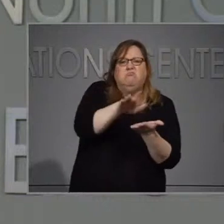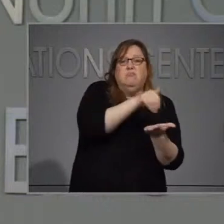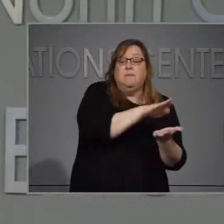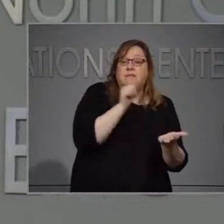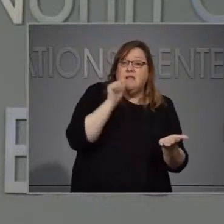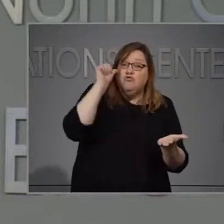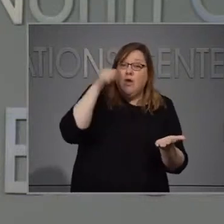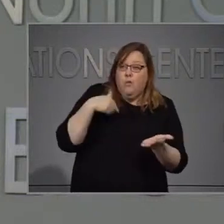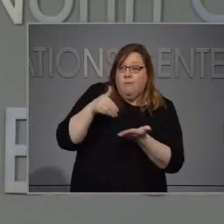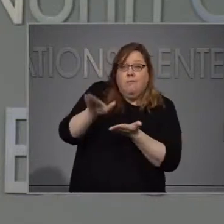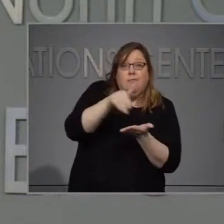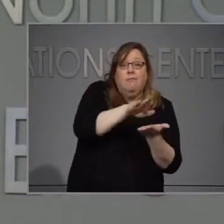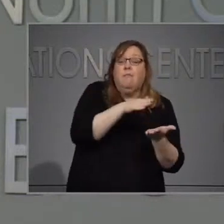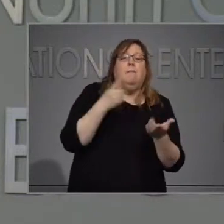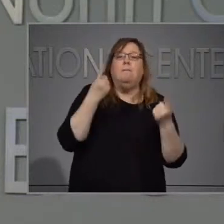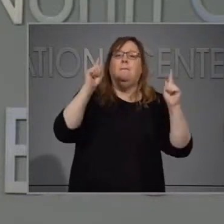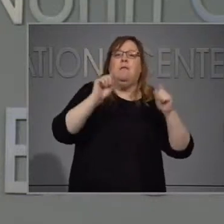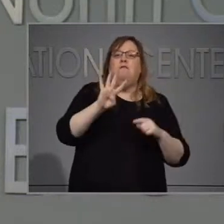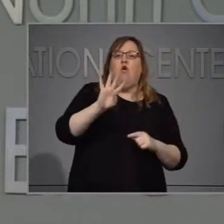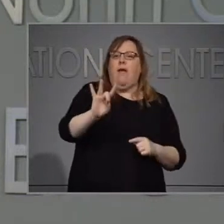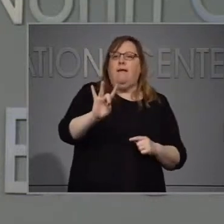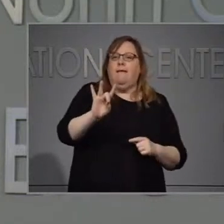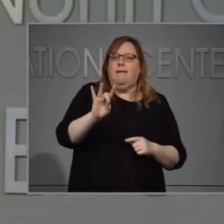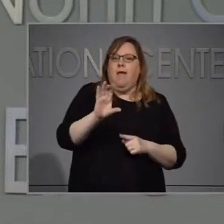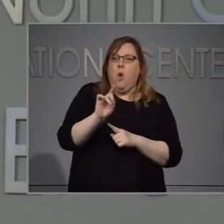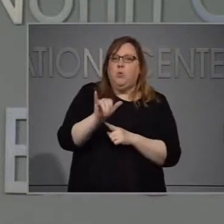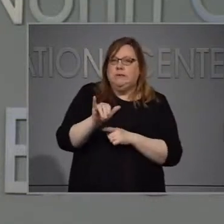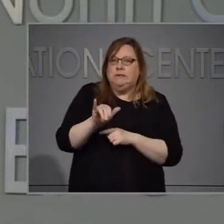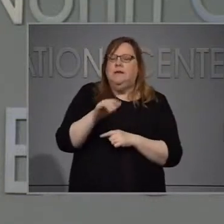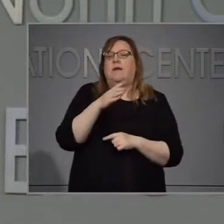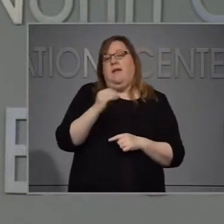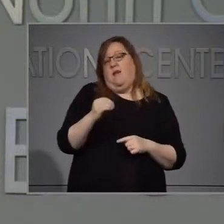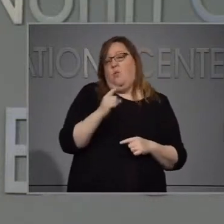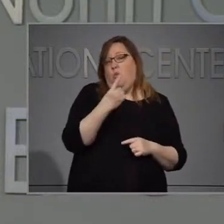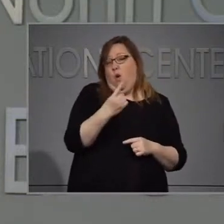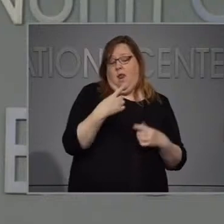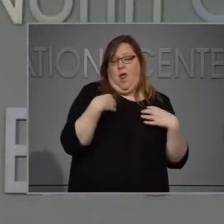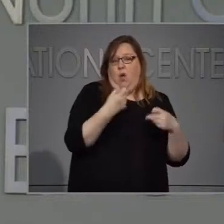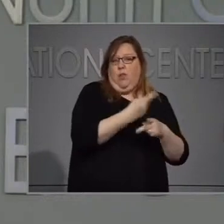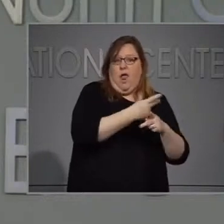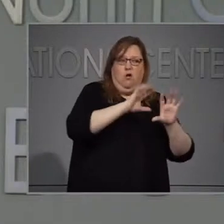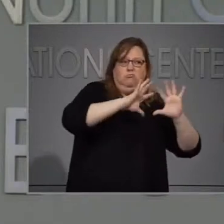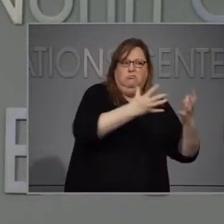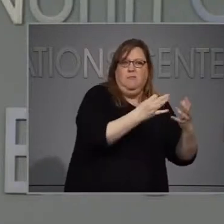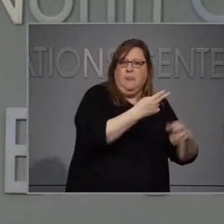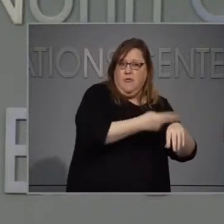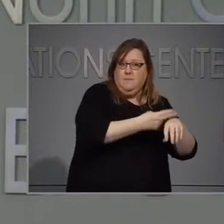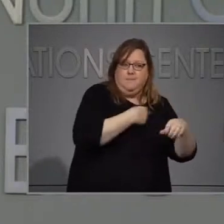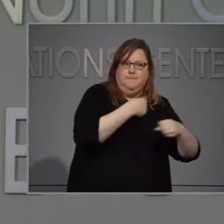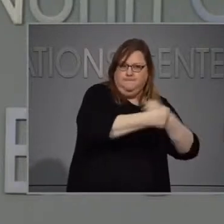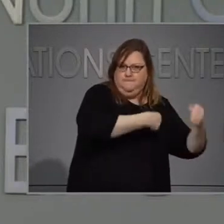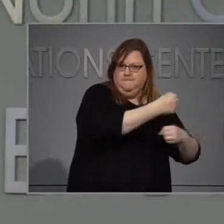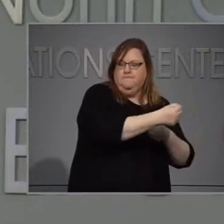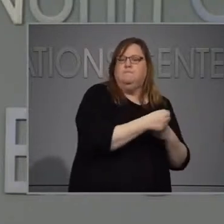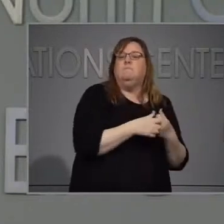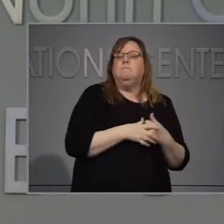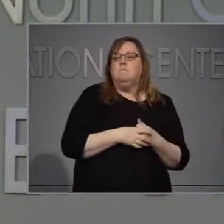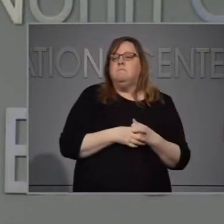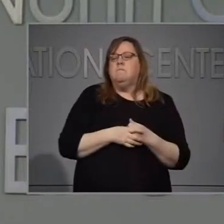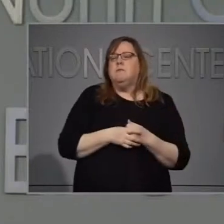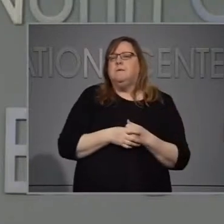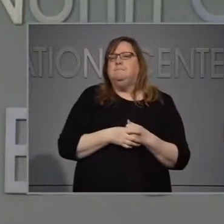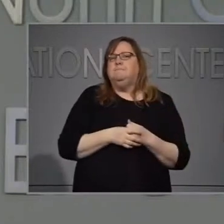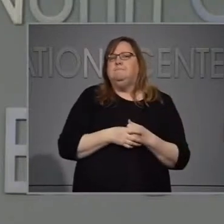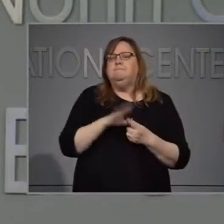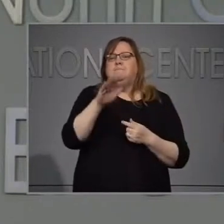counties and 1 healthcare preparedness coalition. We also received 56 requests for PPE yesterday. So